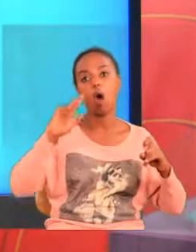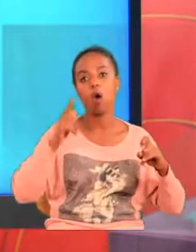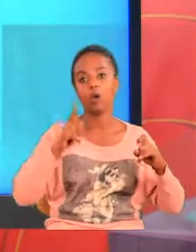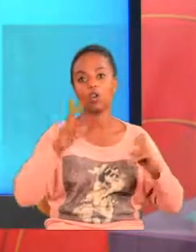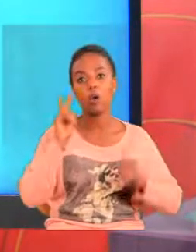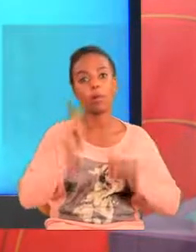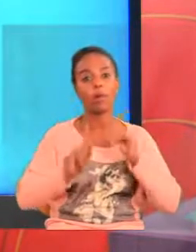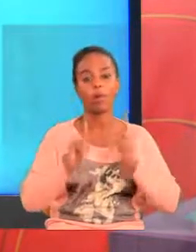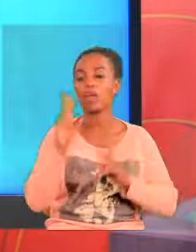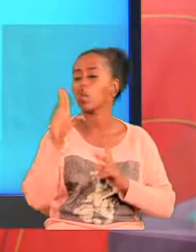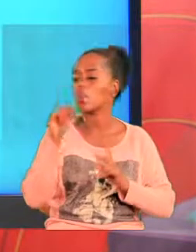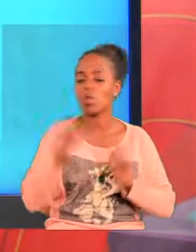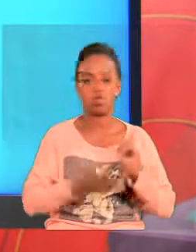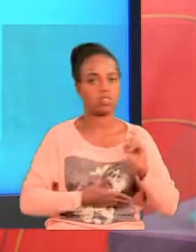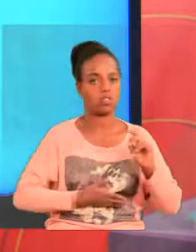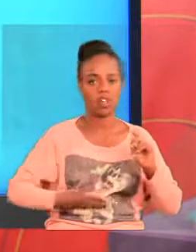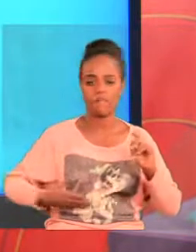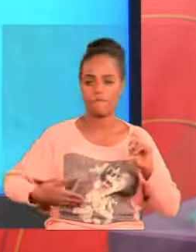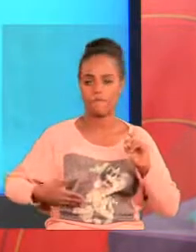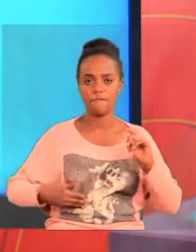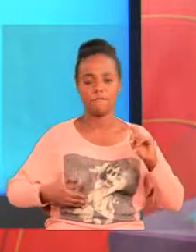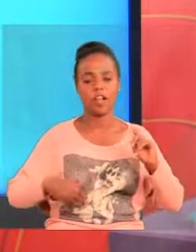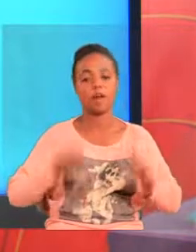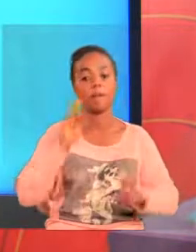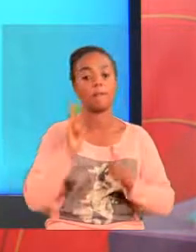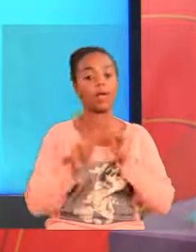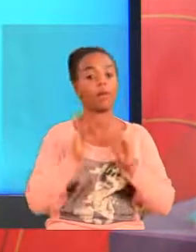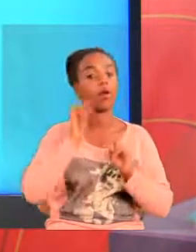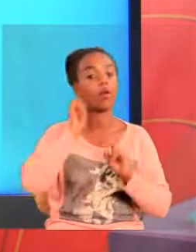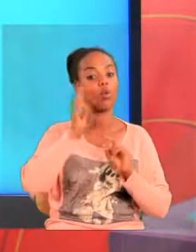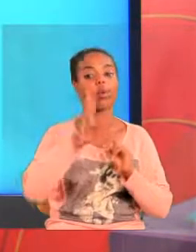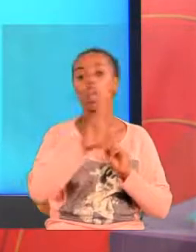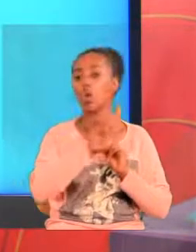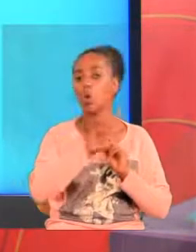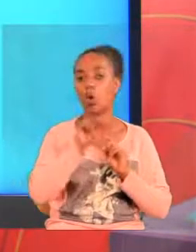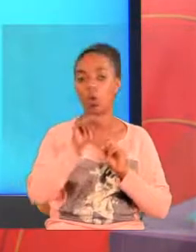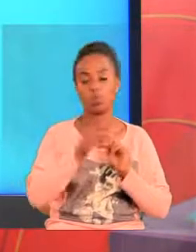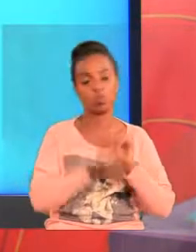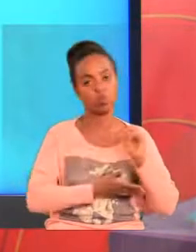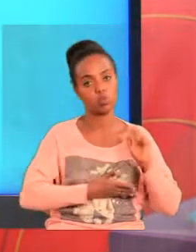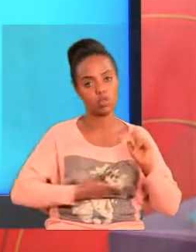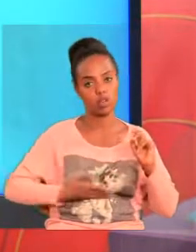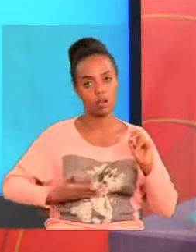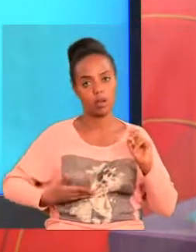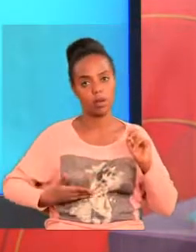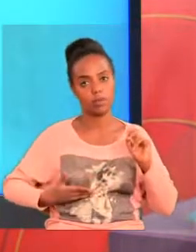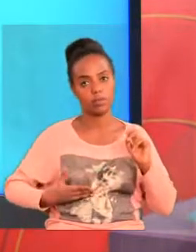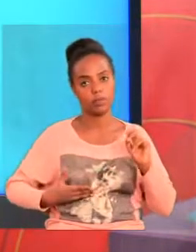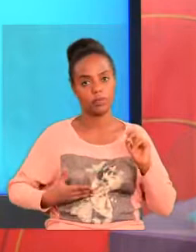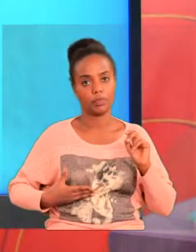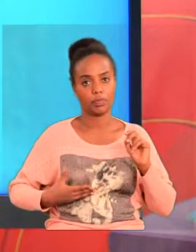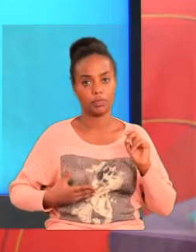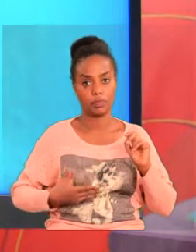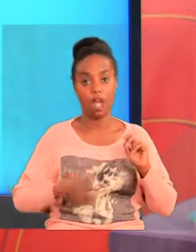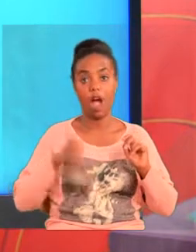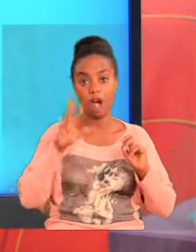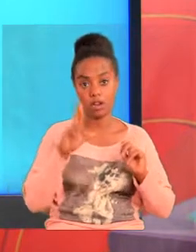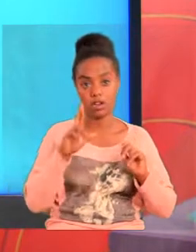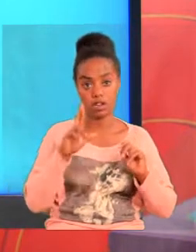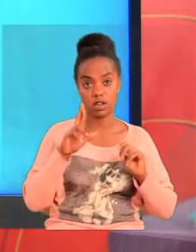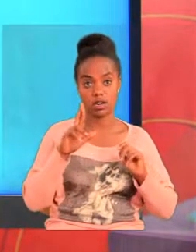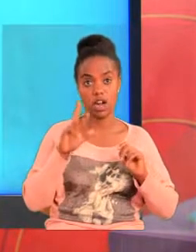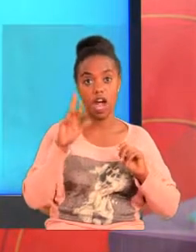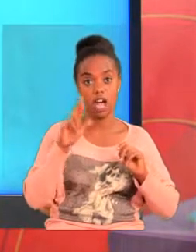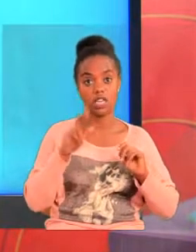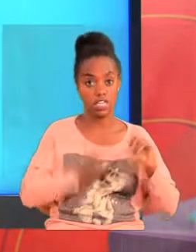the people will not starve. The people will not starve. R is the people will starve, so the people will not starve